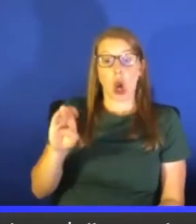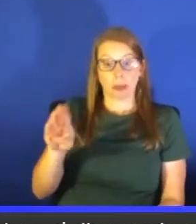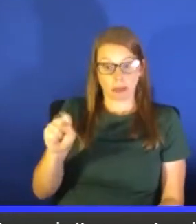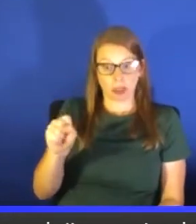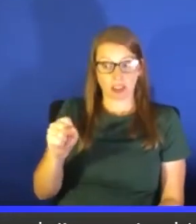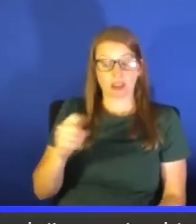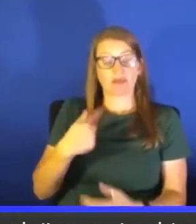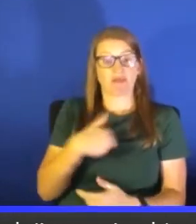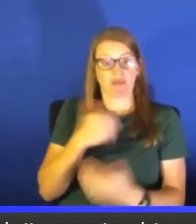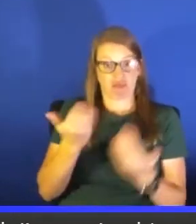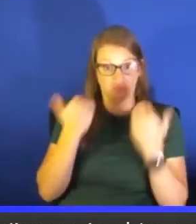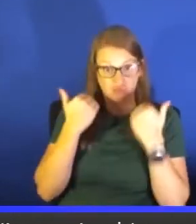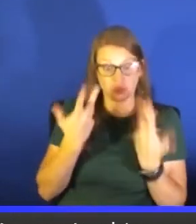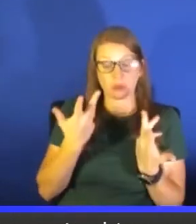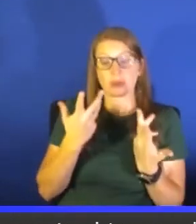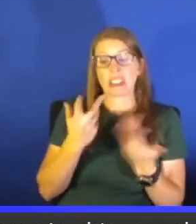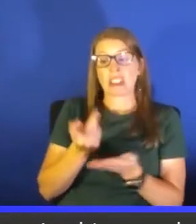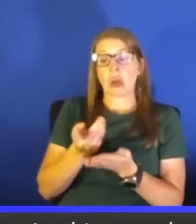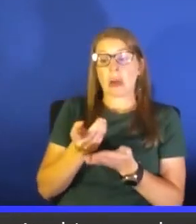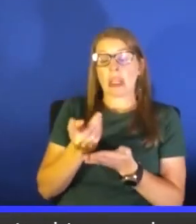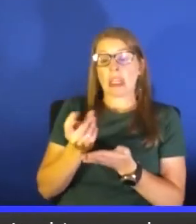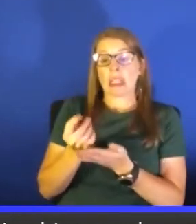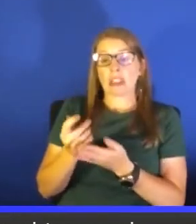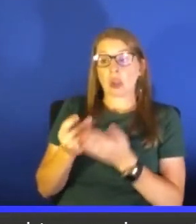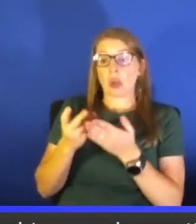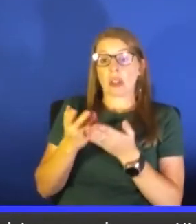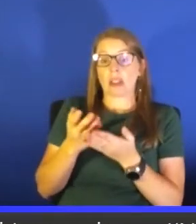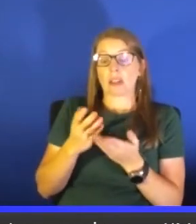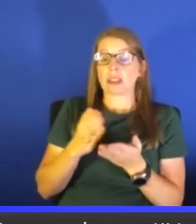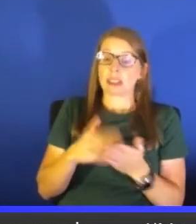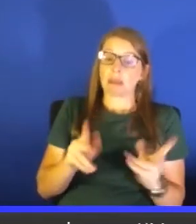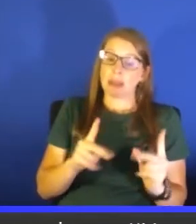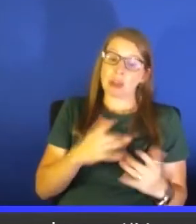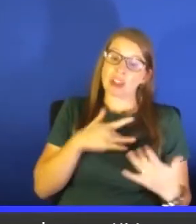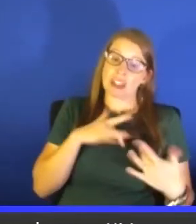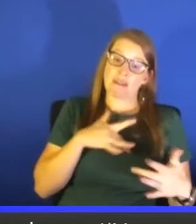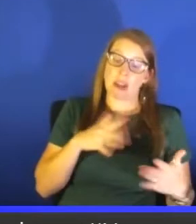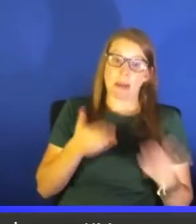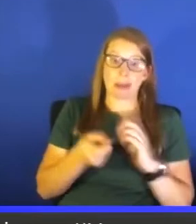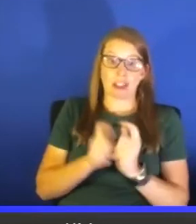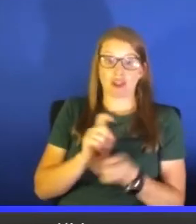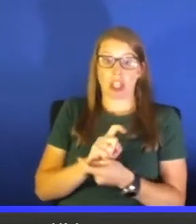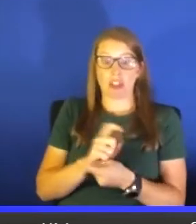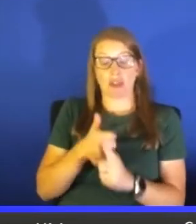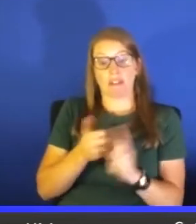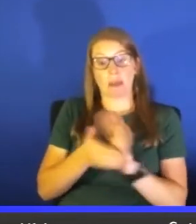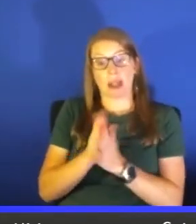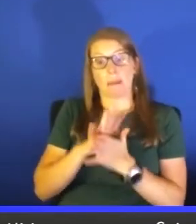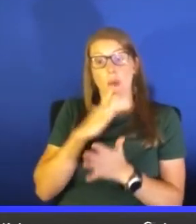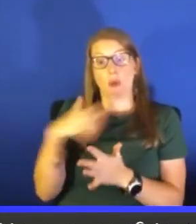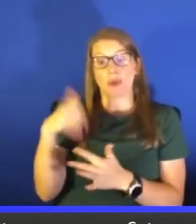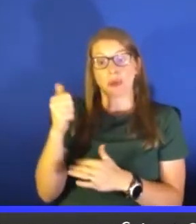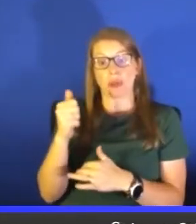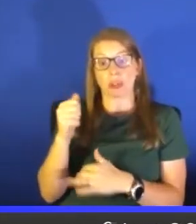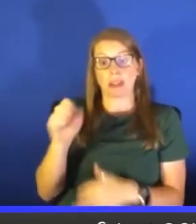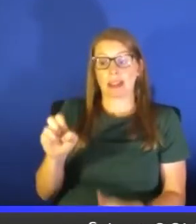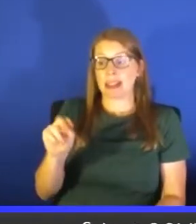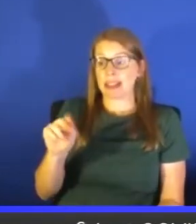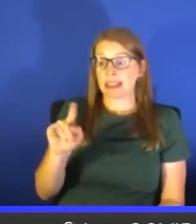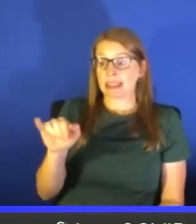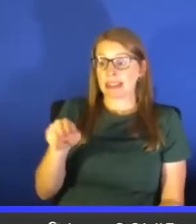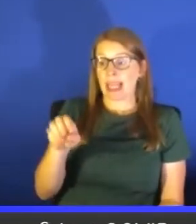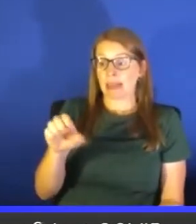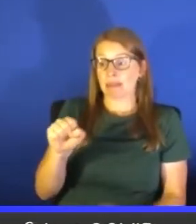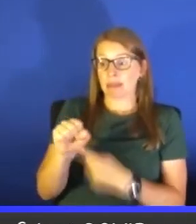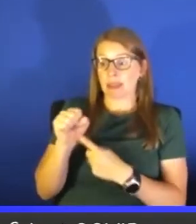think you have to be careful about excluding things, but some people are just sensitive to this, and that may change as you age. The amount of enzymes that we have that process these things may